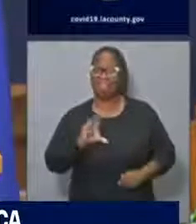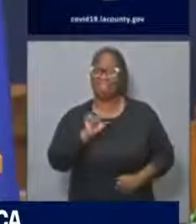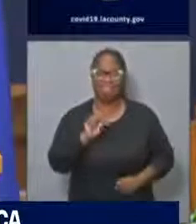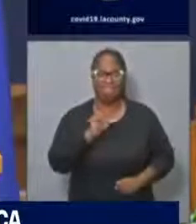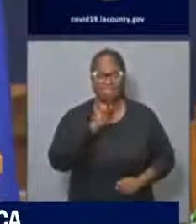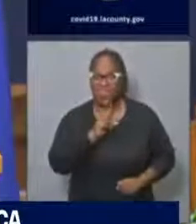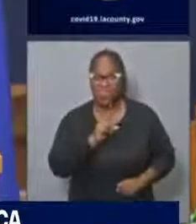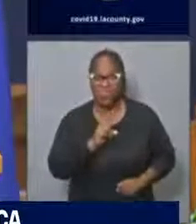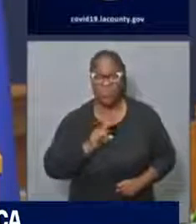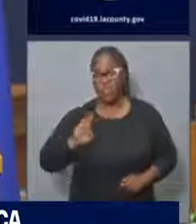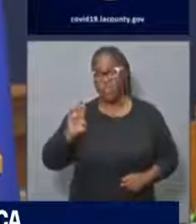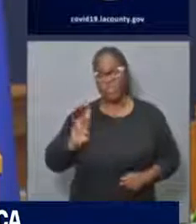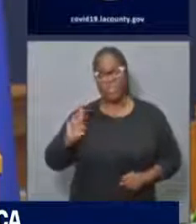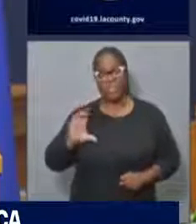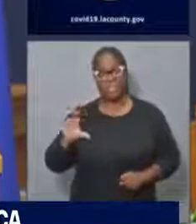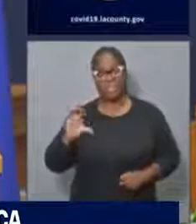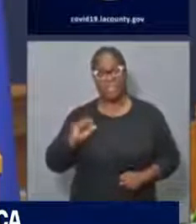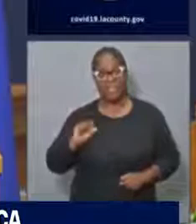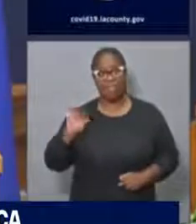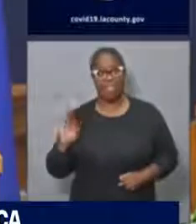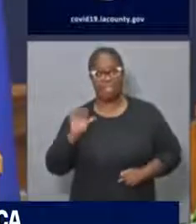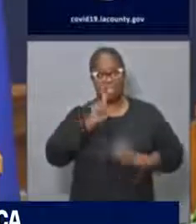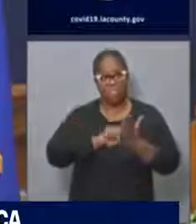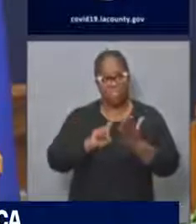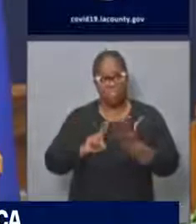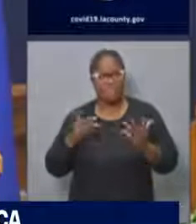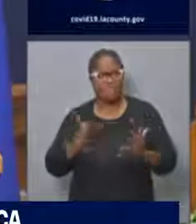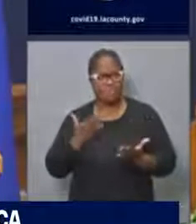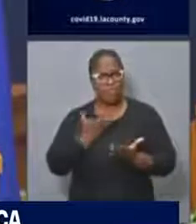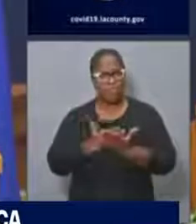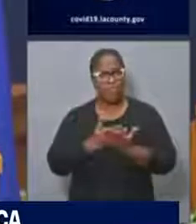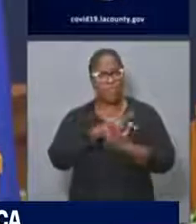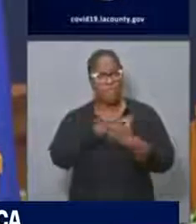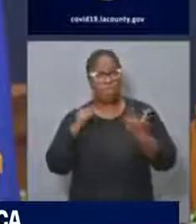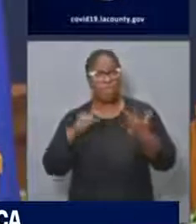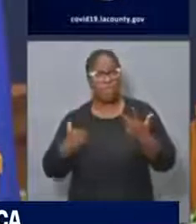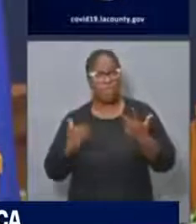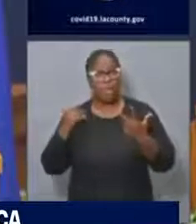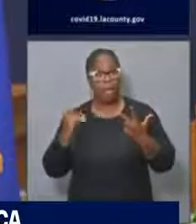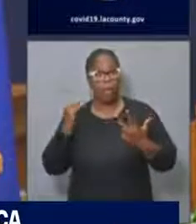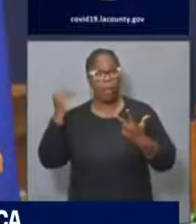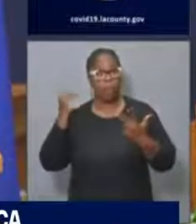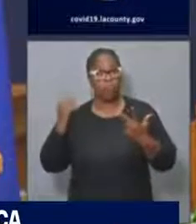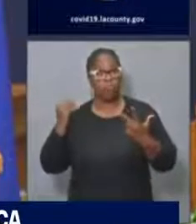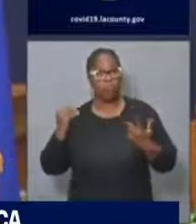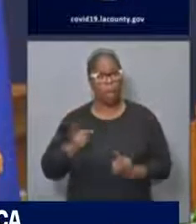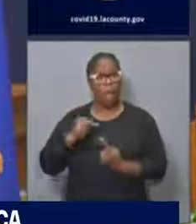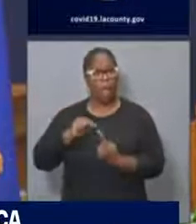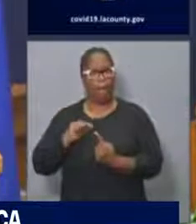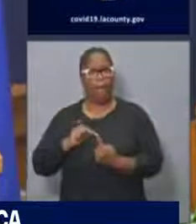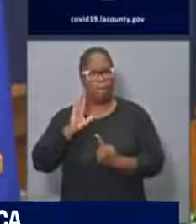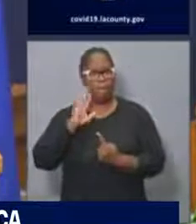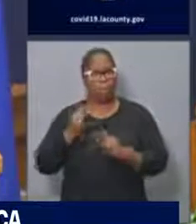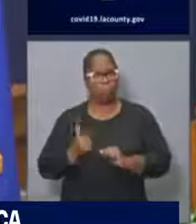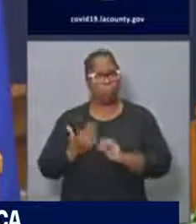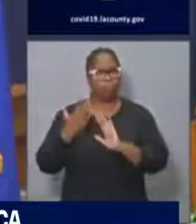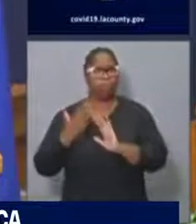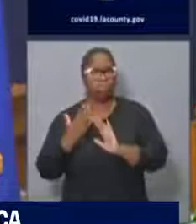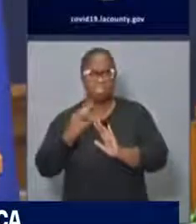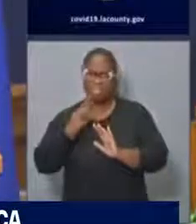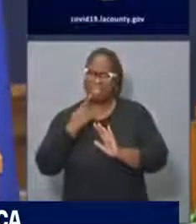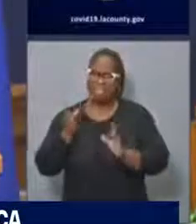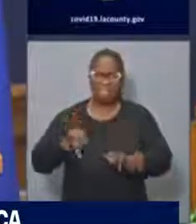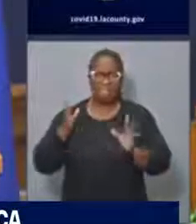San Francisco found that 1 in 3 young adults may face severe COVID-19 cases, with smoking playing a big